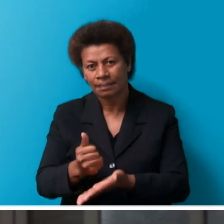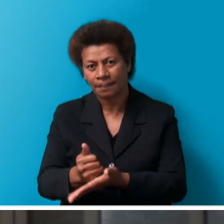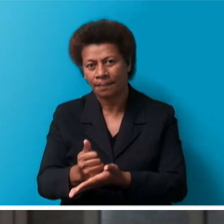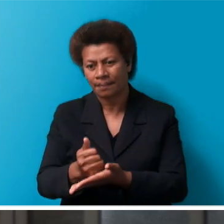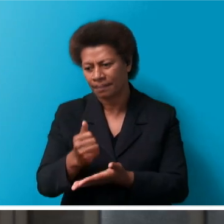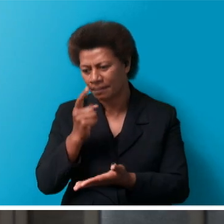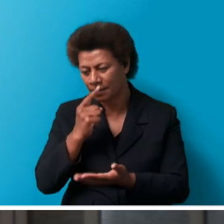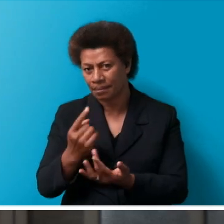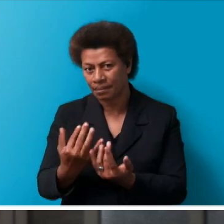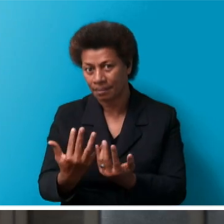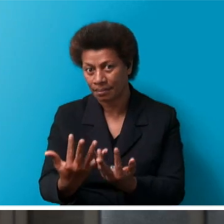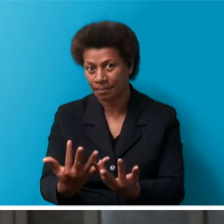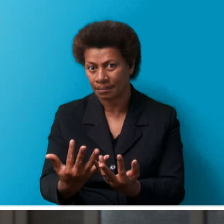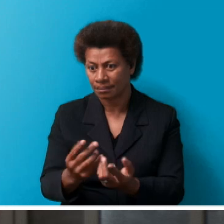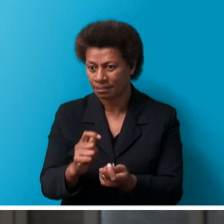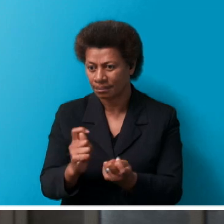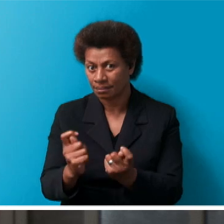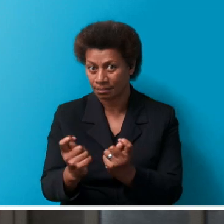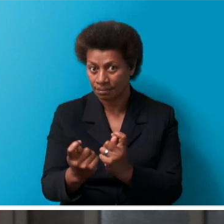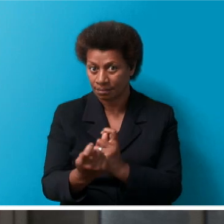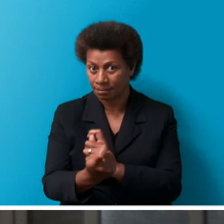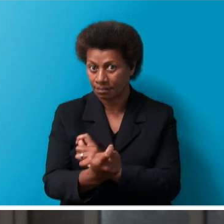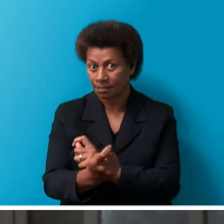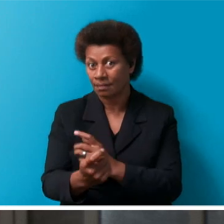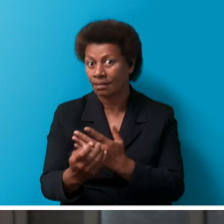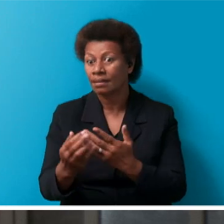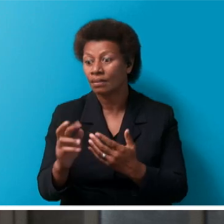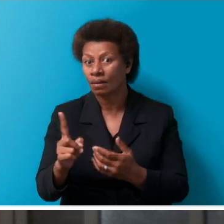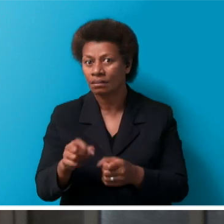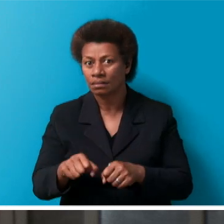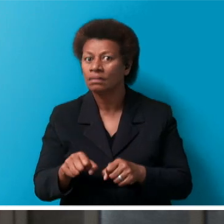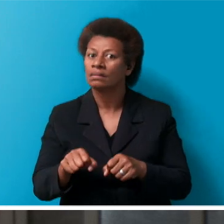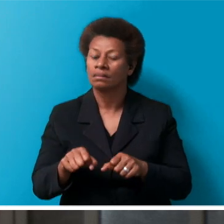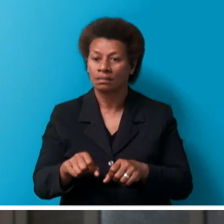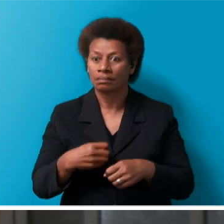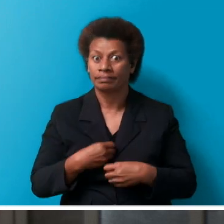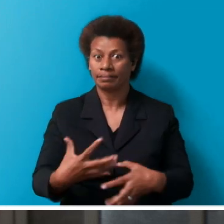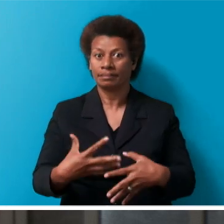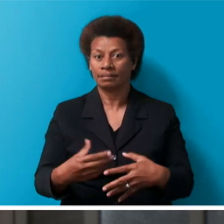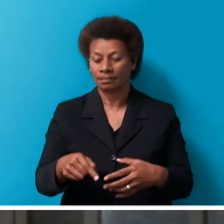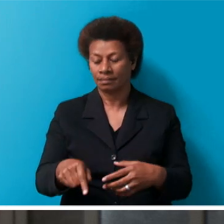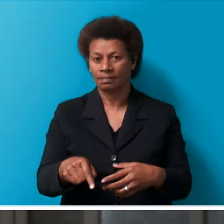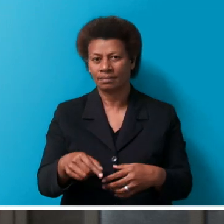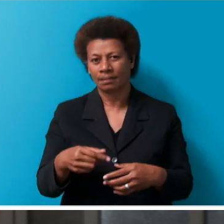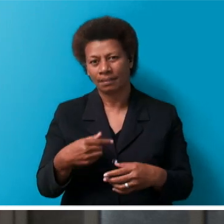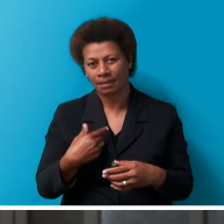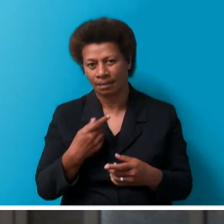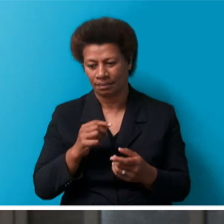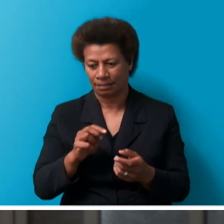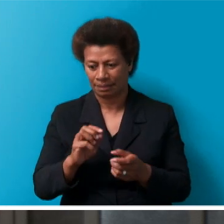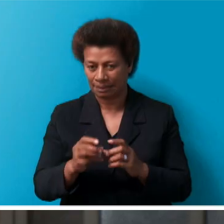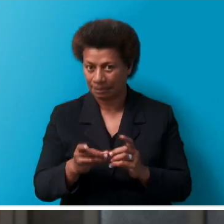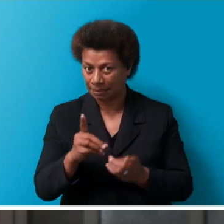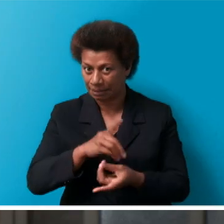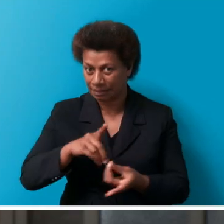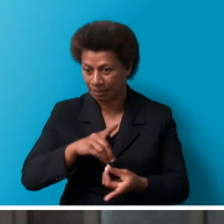in mitigating, adapting, and recovering from the impacts of shock and climate disasters. A significant development is the formulation